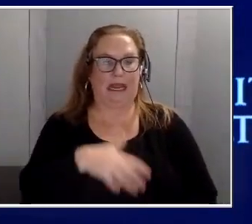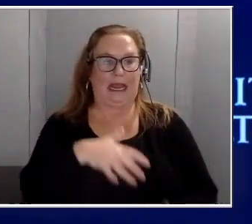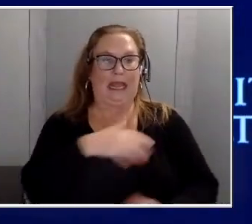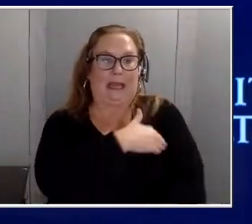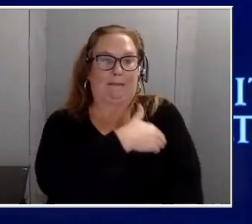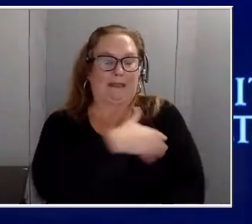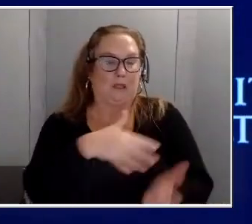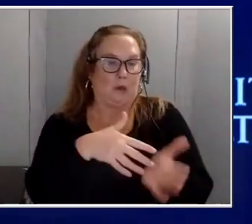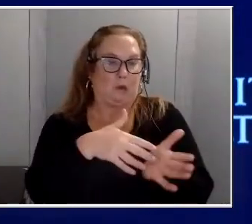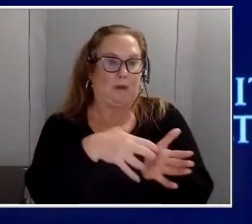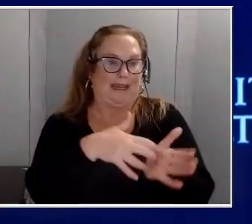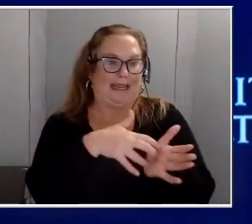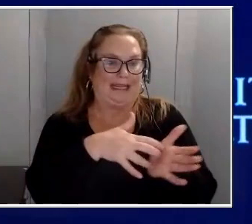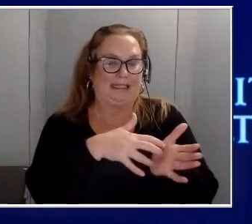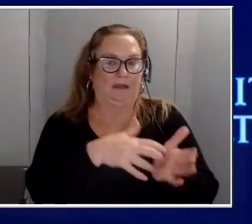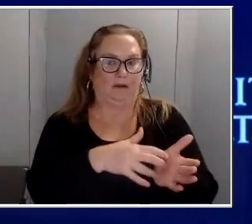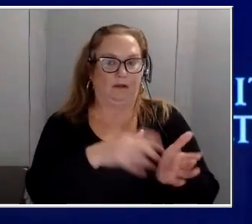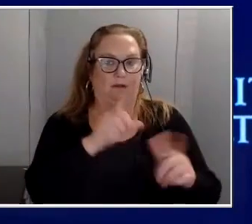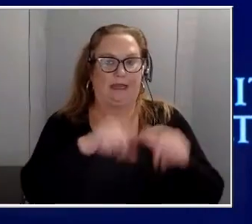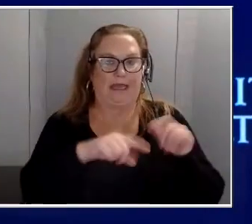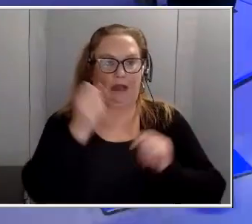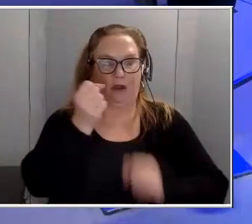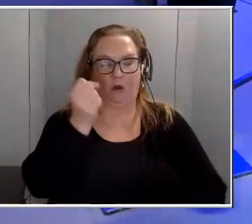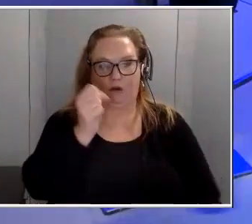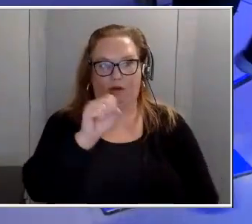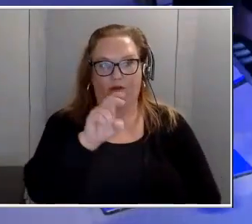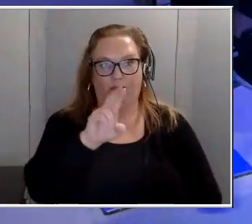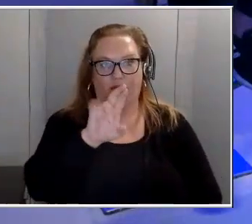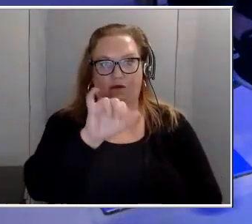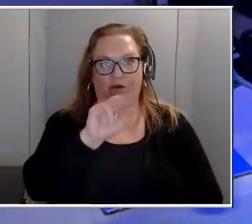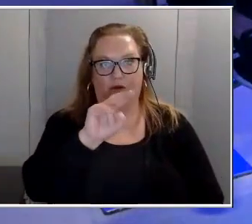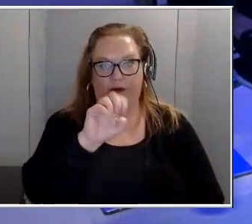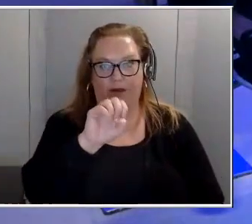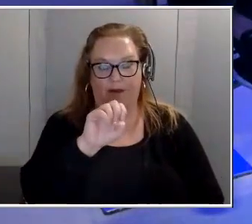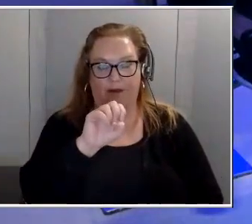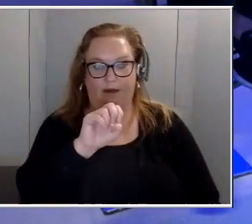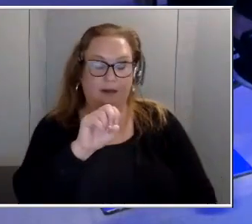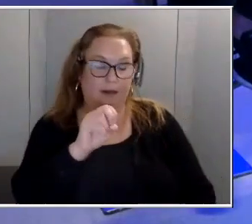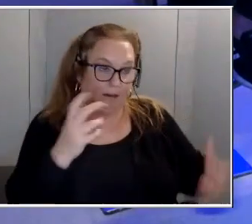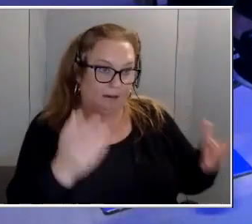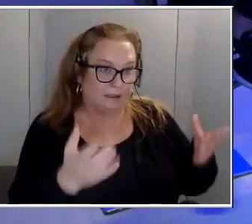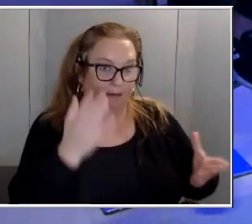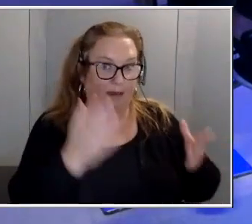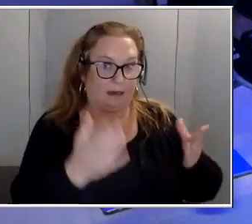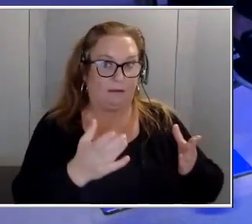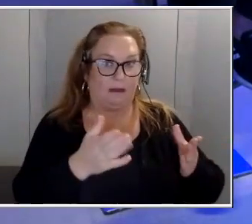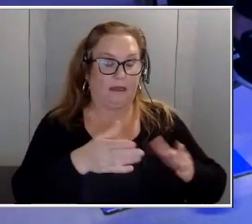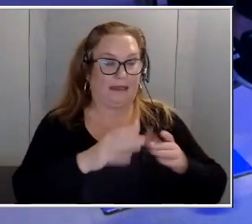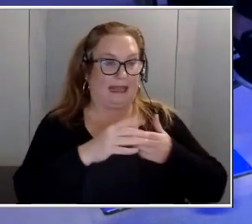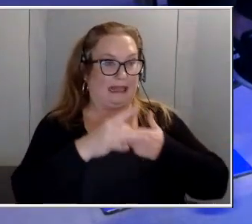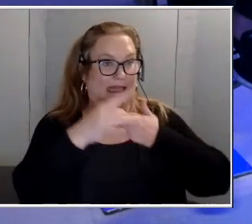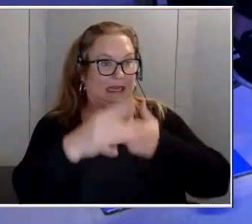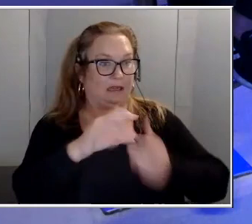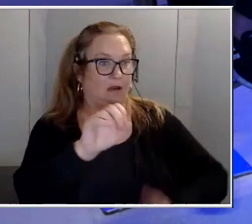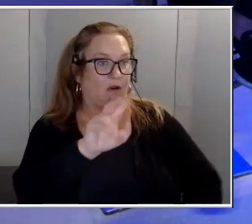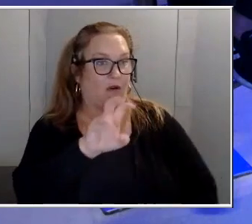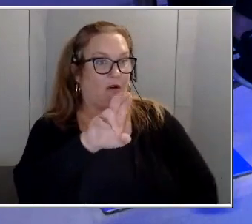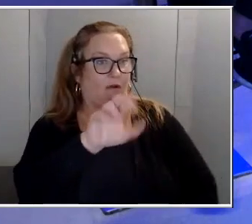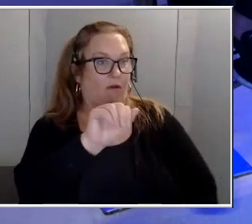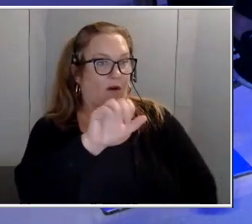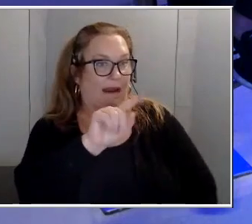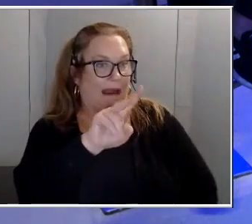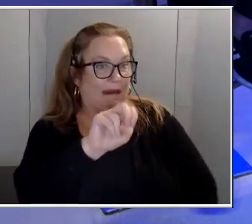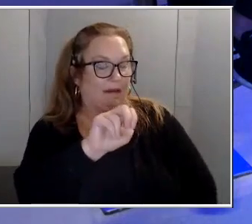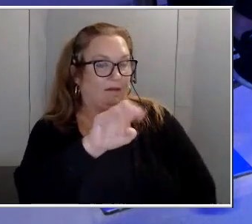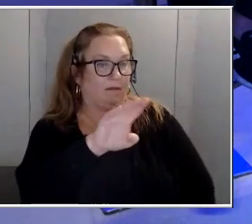time, and so then we can no longer hold the urine. So is that a precursor maybe that will lead to overactive bladder? Is that telling you something? Not